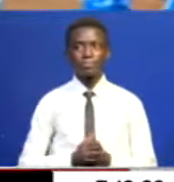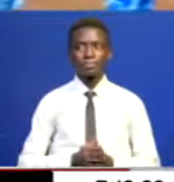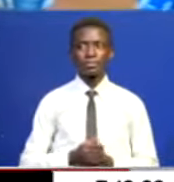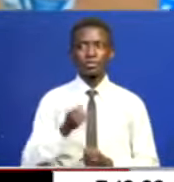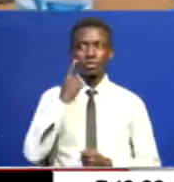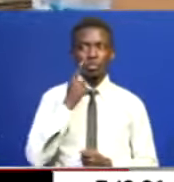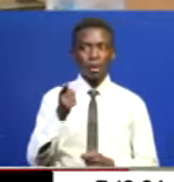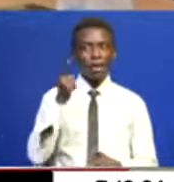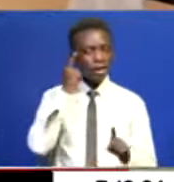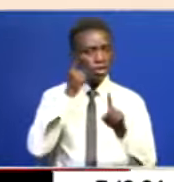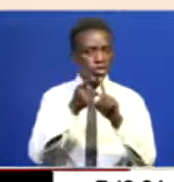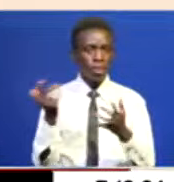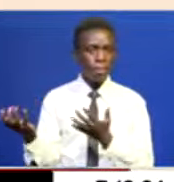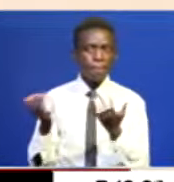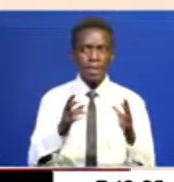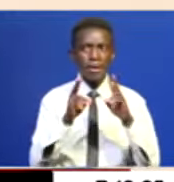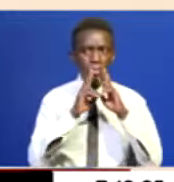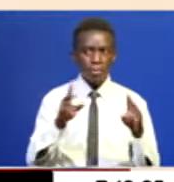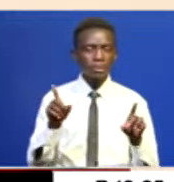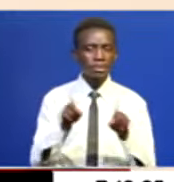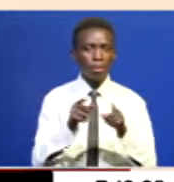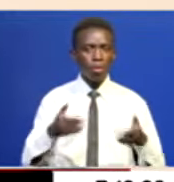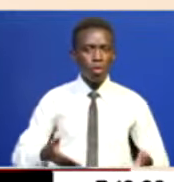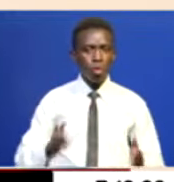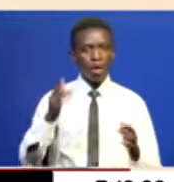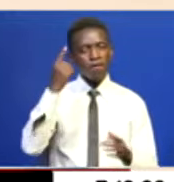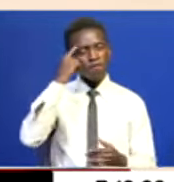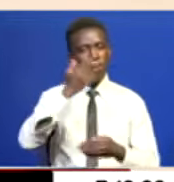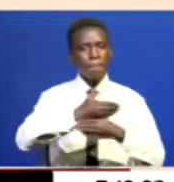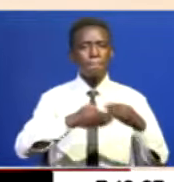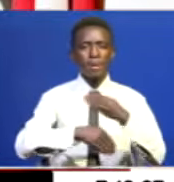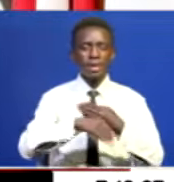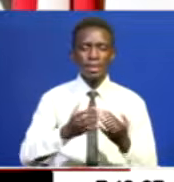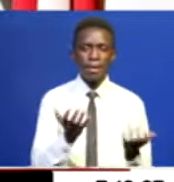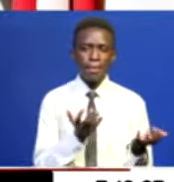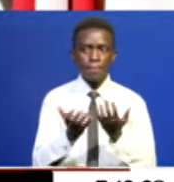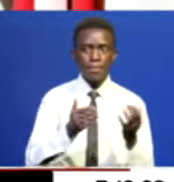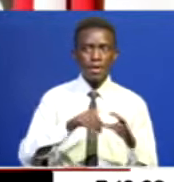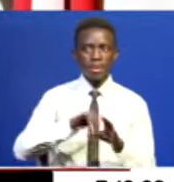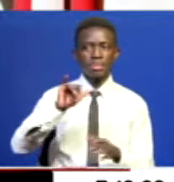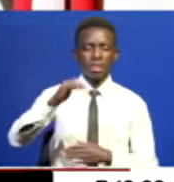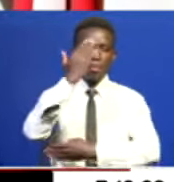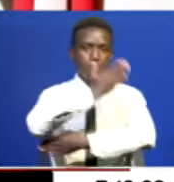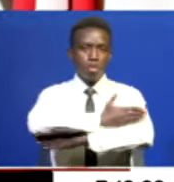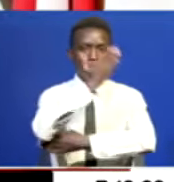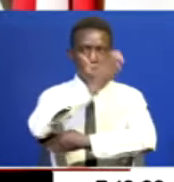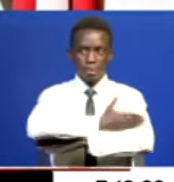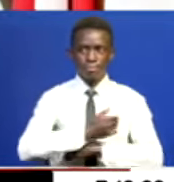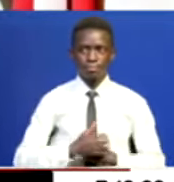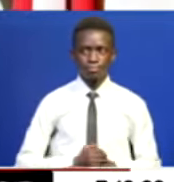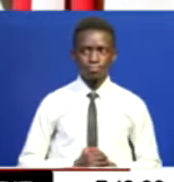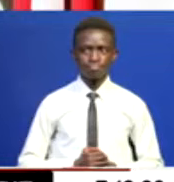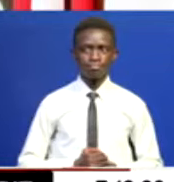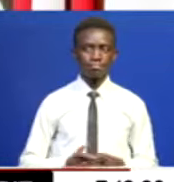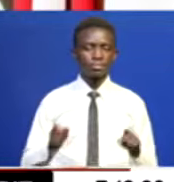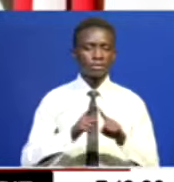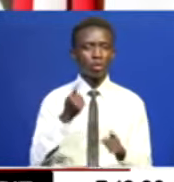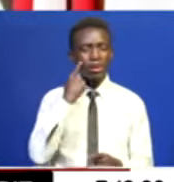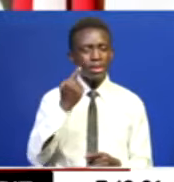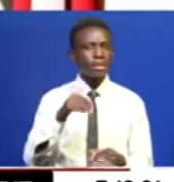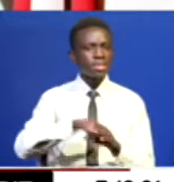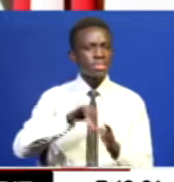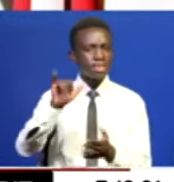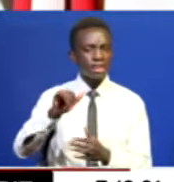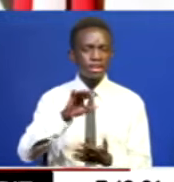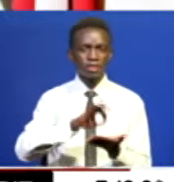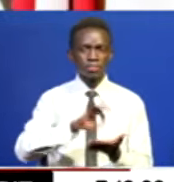amani kama mbinu ya kuimarisha biashara katika eneo hilo la mpaka. And in that spirit of collective solidarity, there has